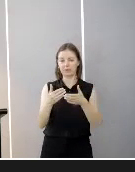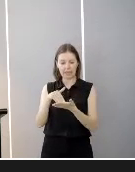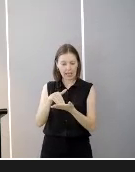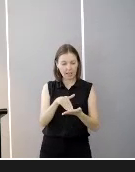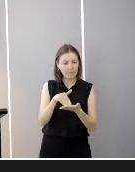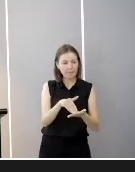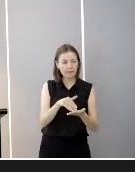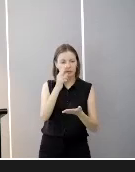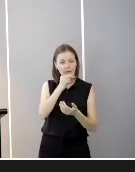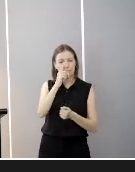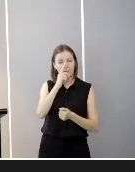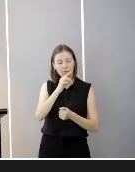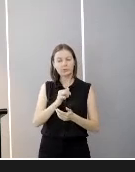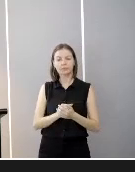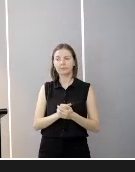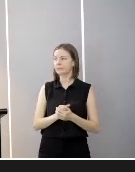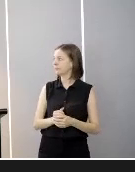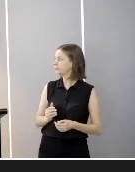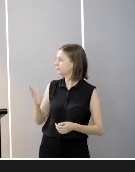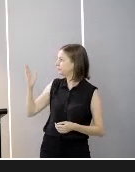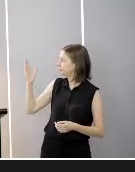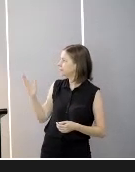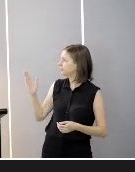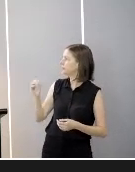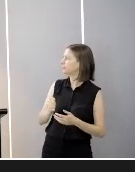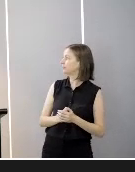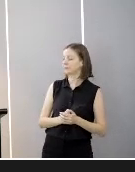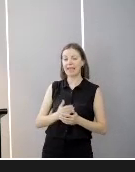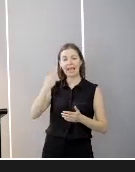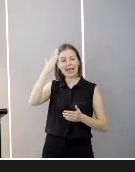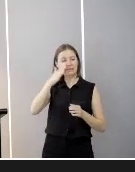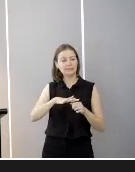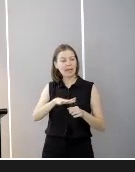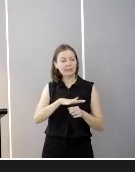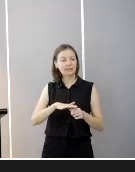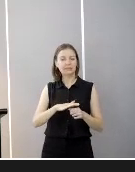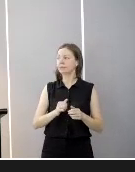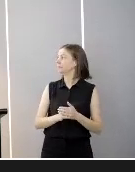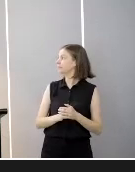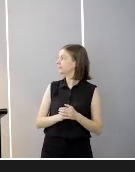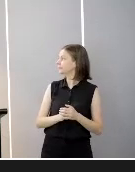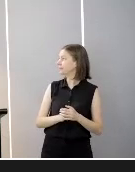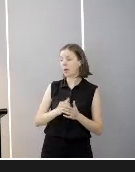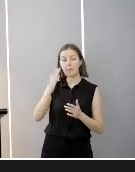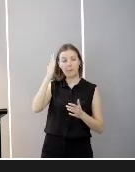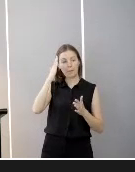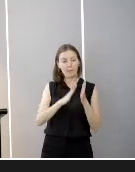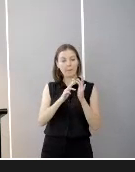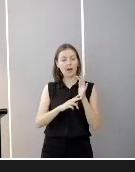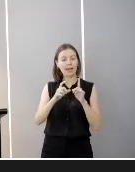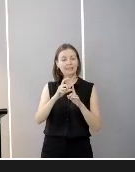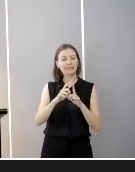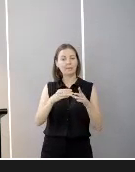health problems. So Headspace Camperdown and Mind Plasticity are two services we work very closely with. And we have a lot of young people coming through